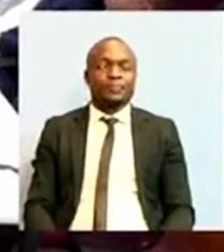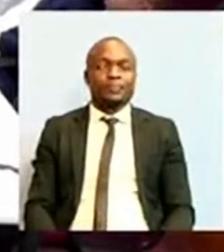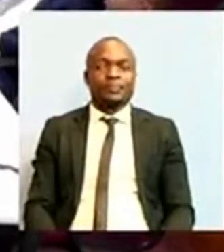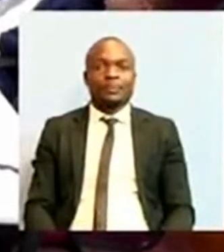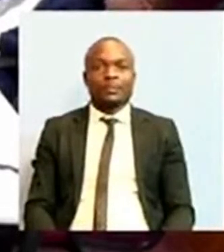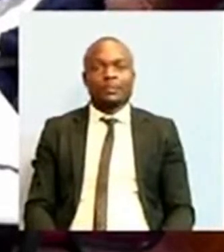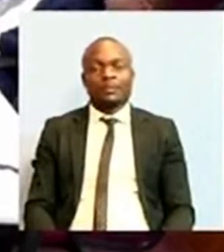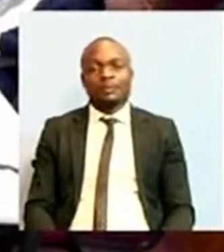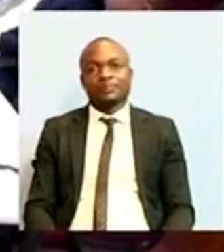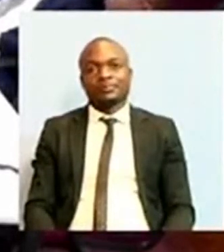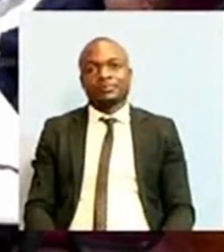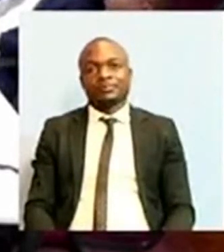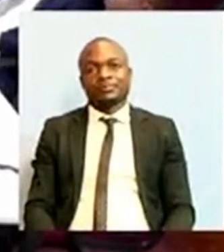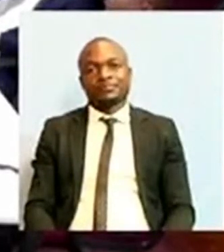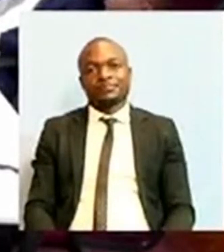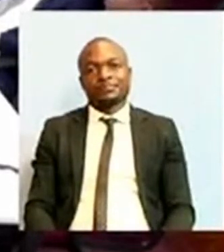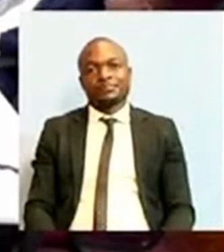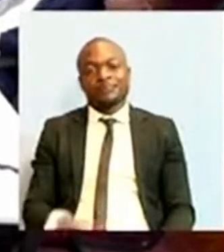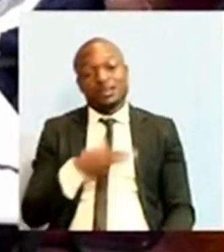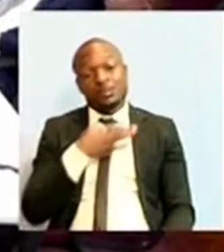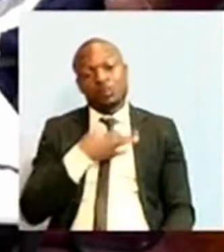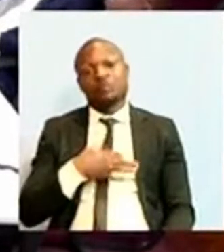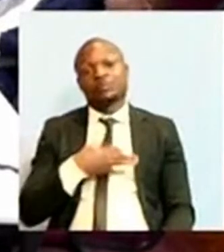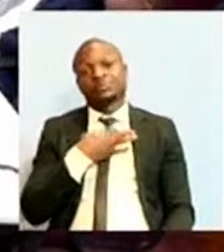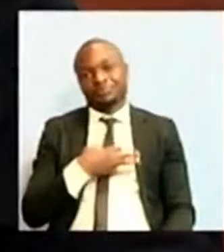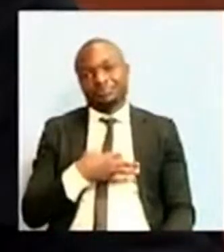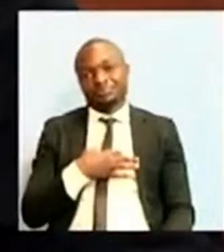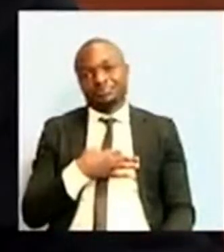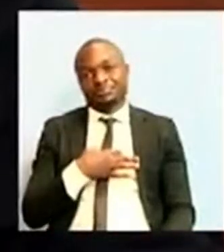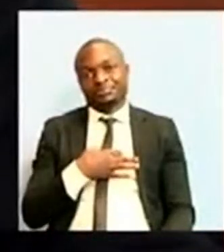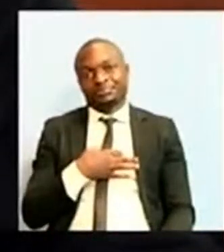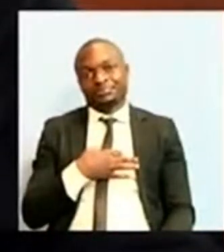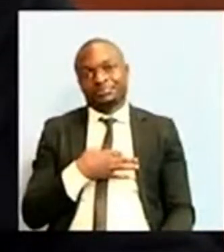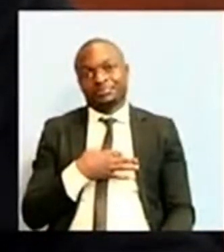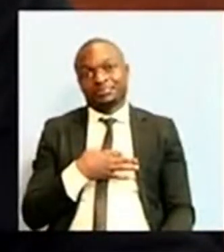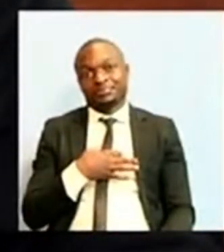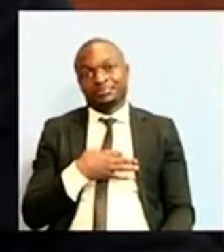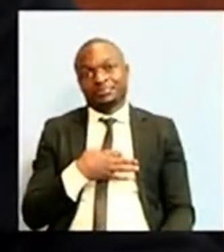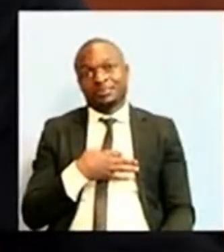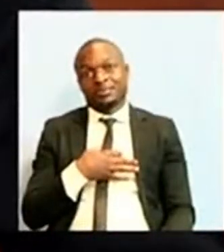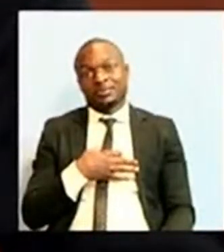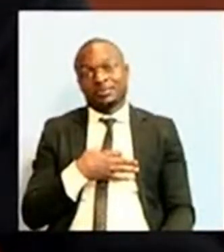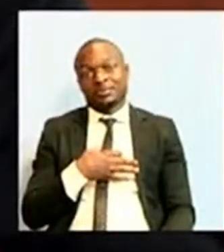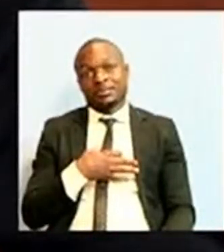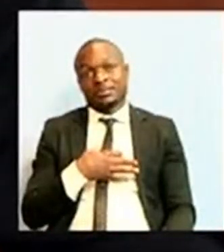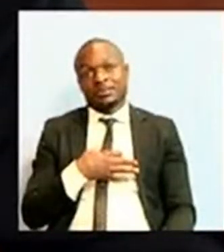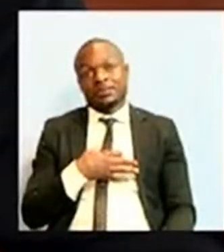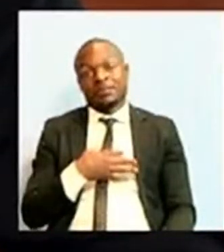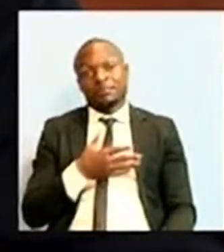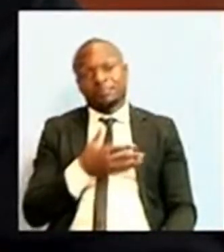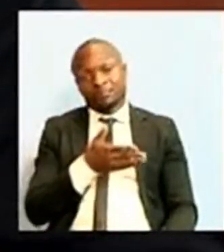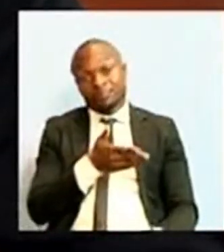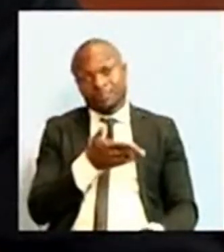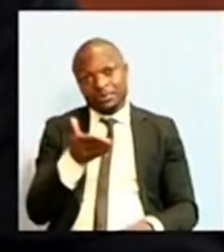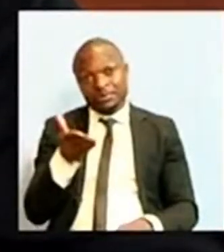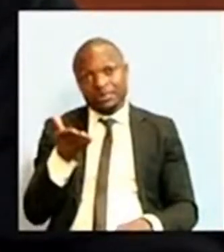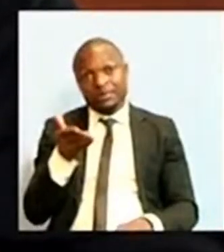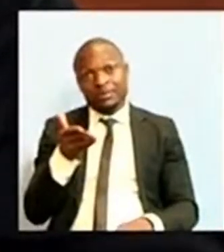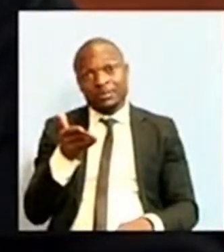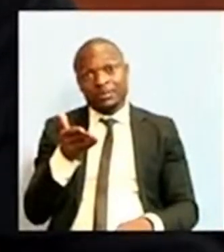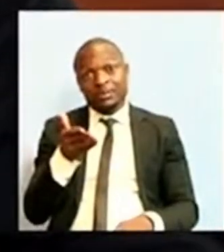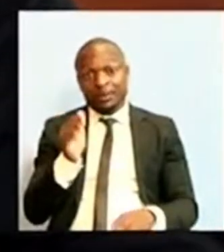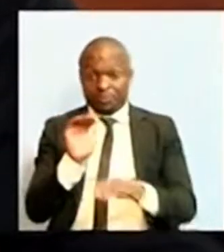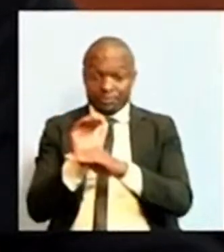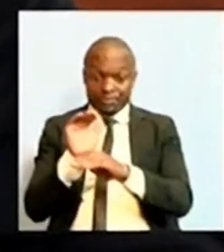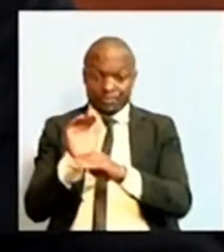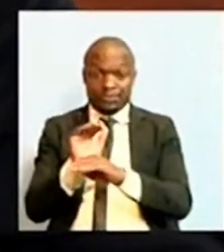How I wish, Chair, that the summary of how you are generating